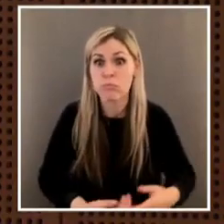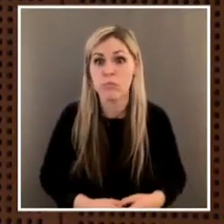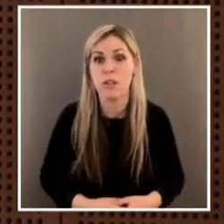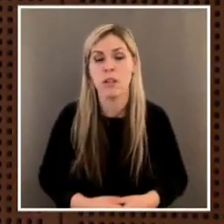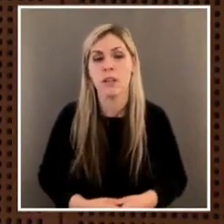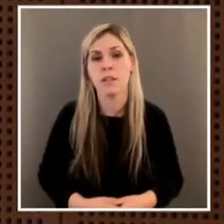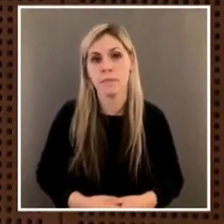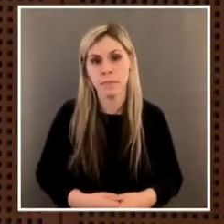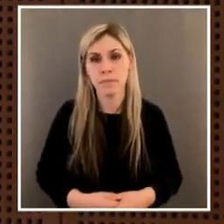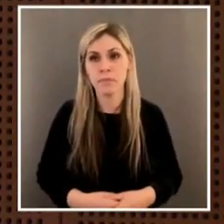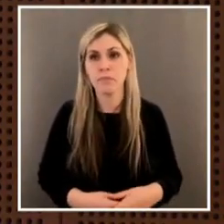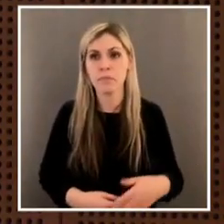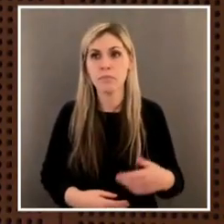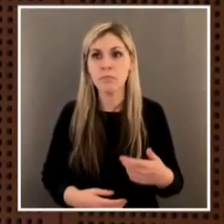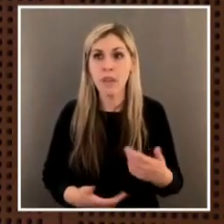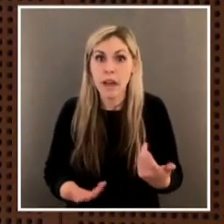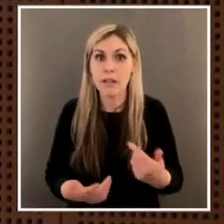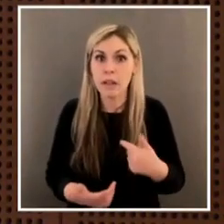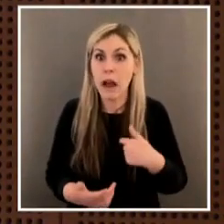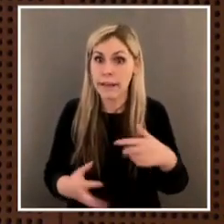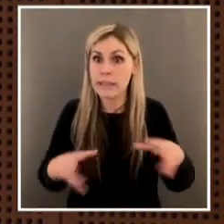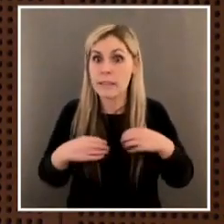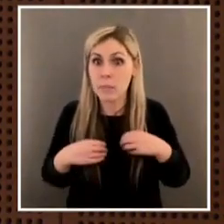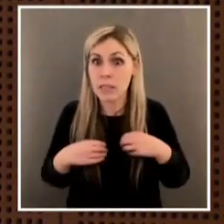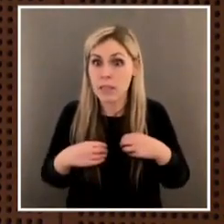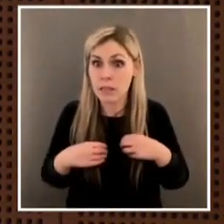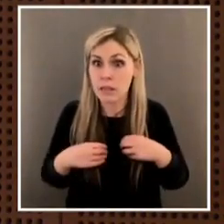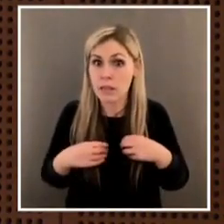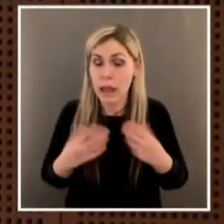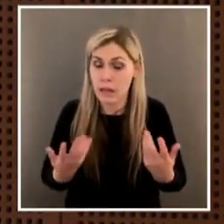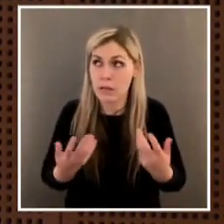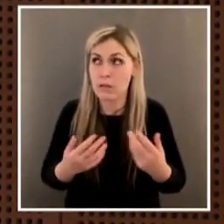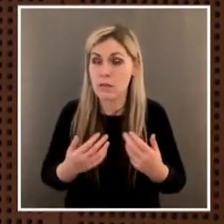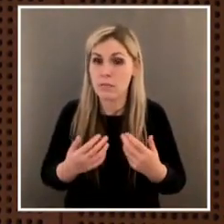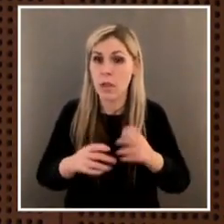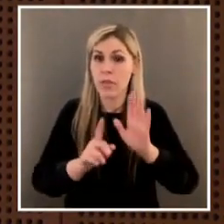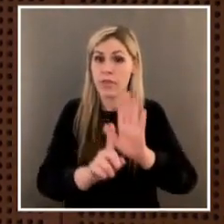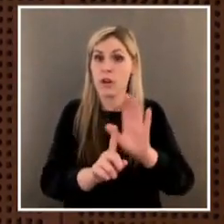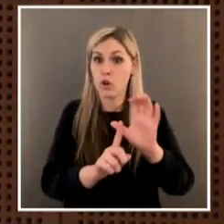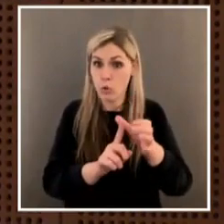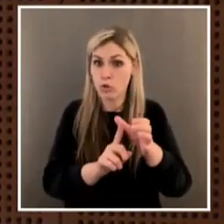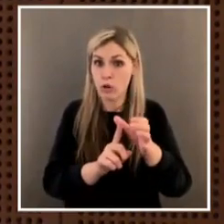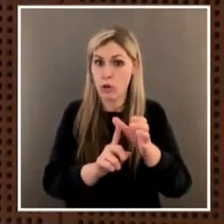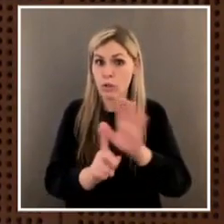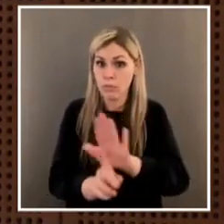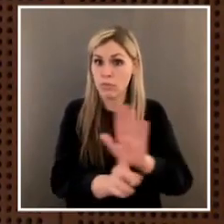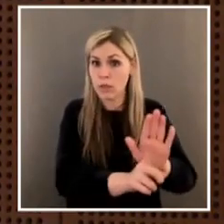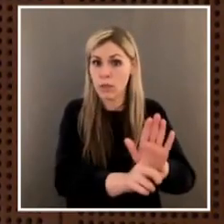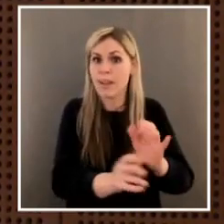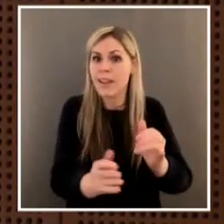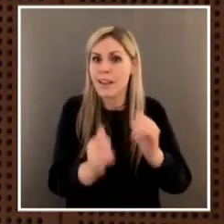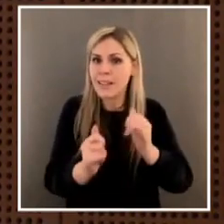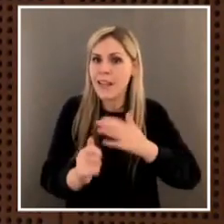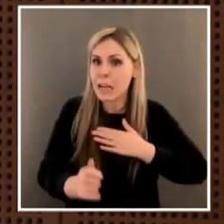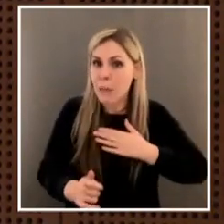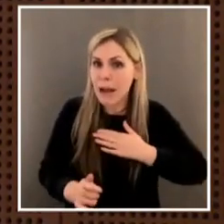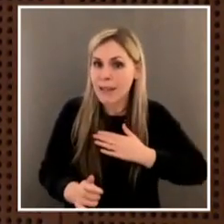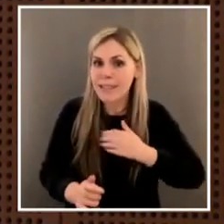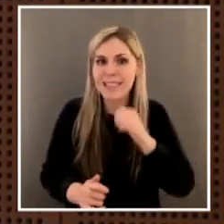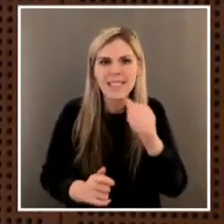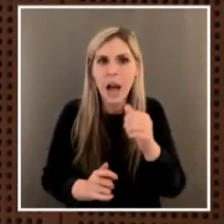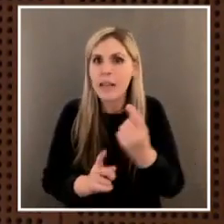And I accepted that because their cultures, like mine, is not